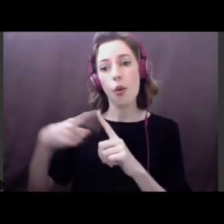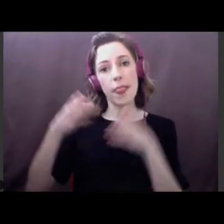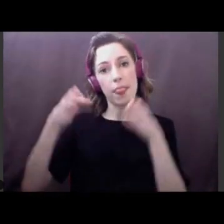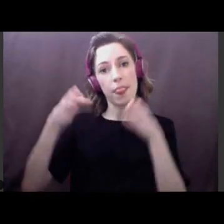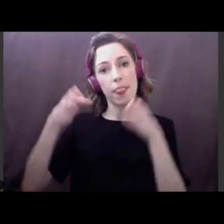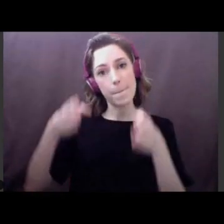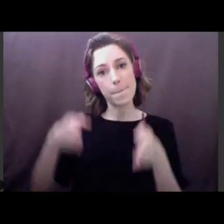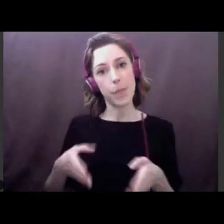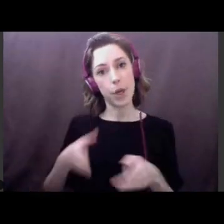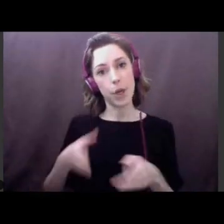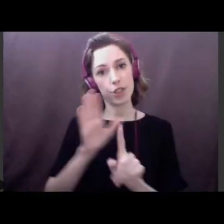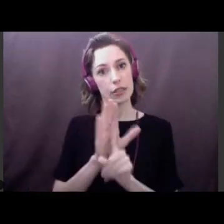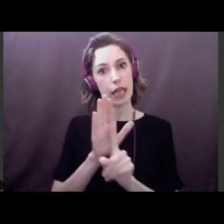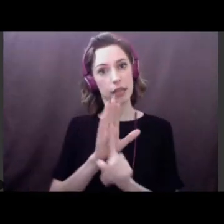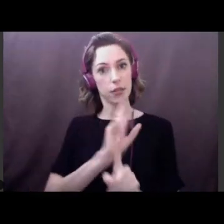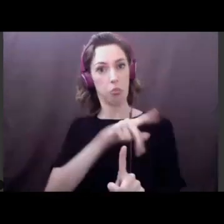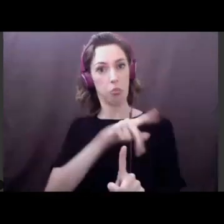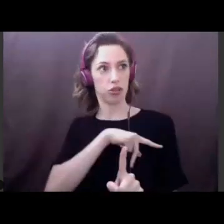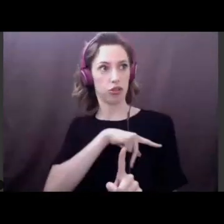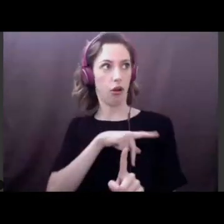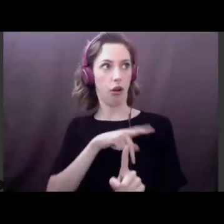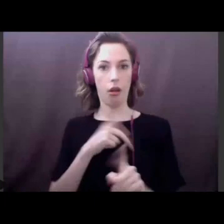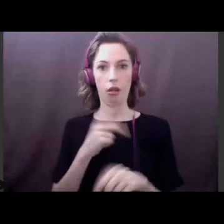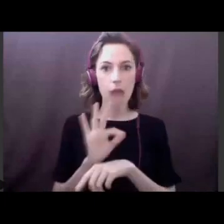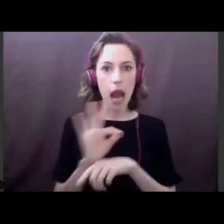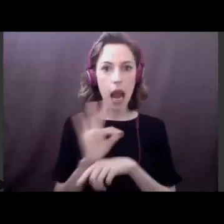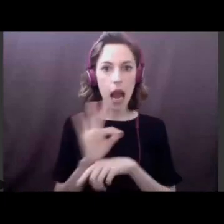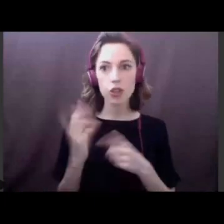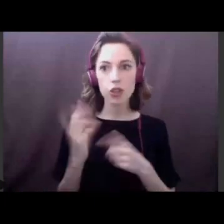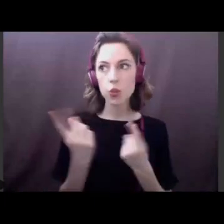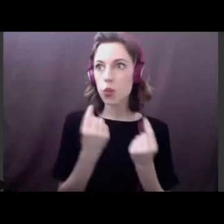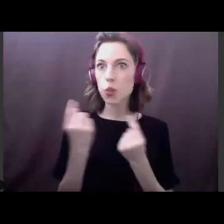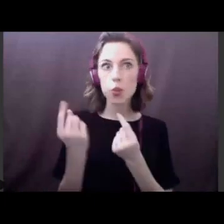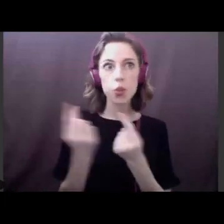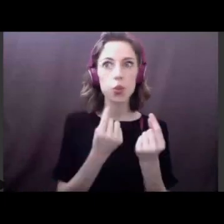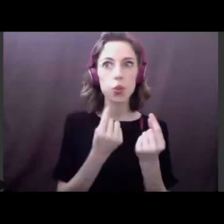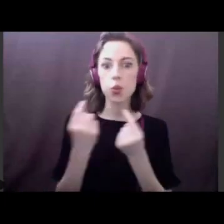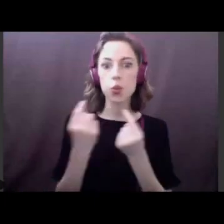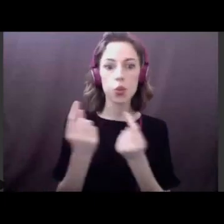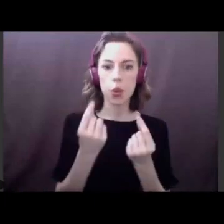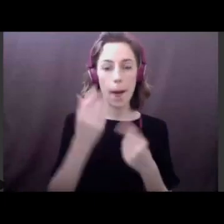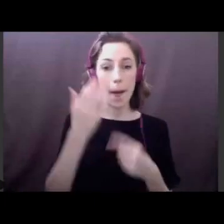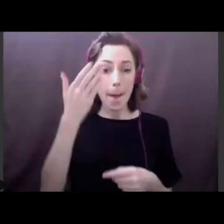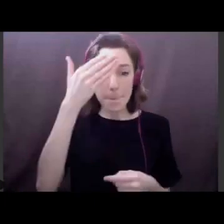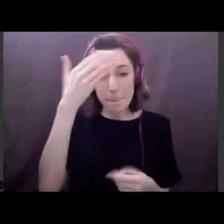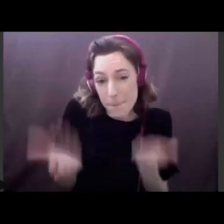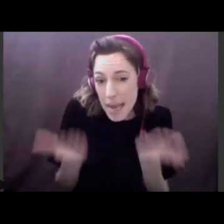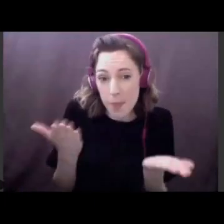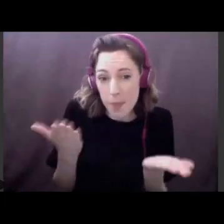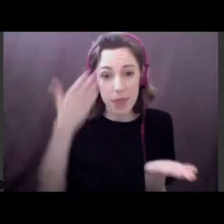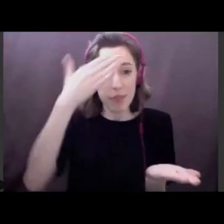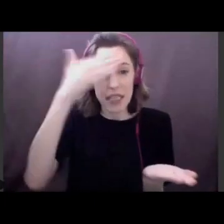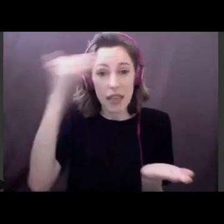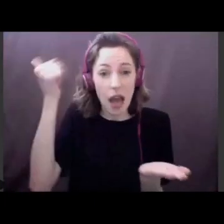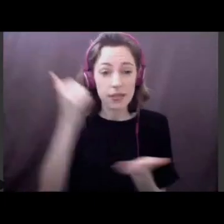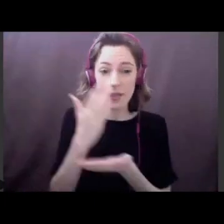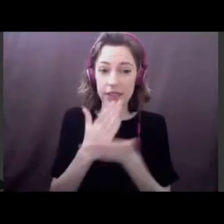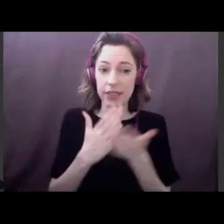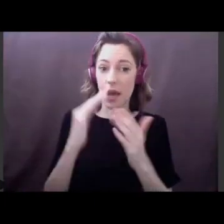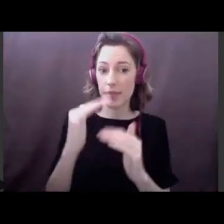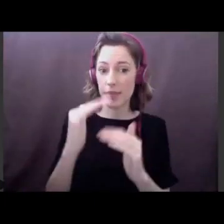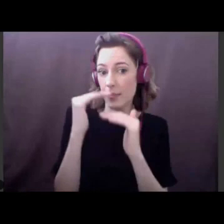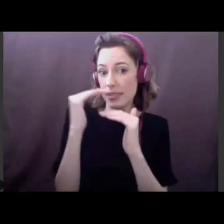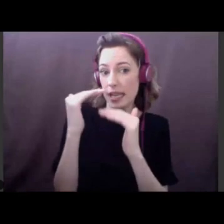those barriers that are the cause of the exclusion. And so policy shouldn't be just directed at trying to, quote unquote, fix the person.